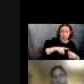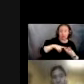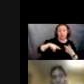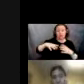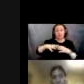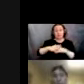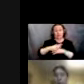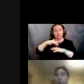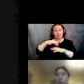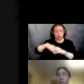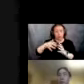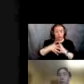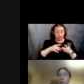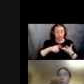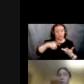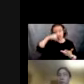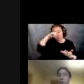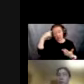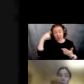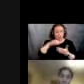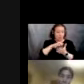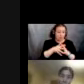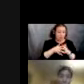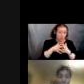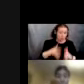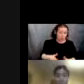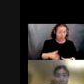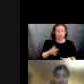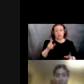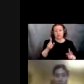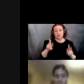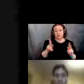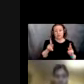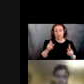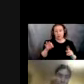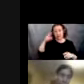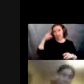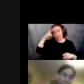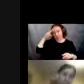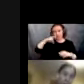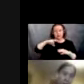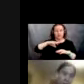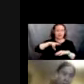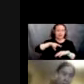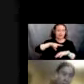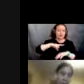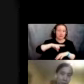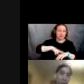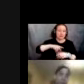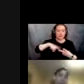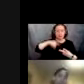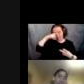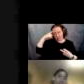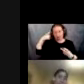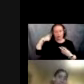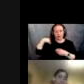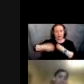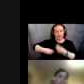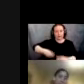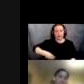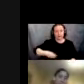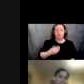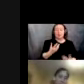Black Americans, and people of Mexican, Native, and or Black descent. Many of these